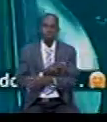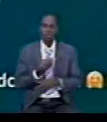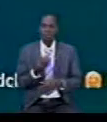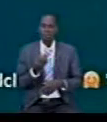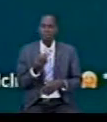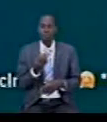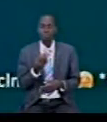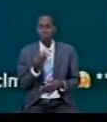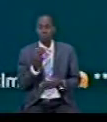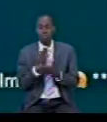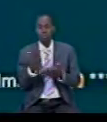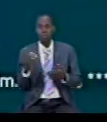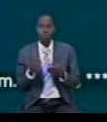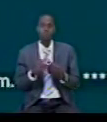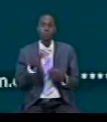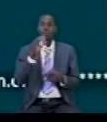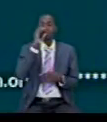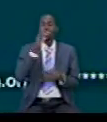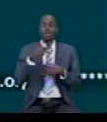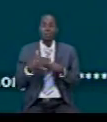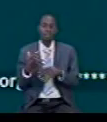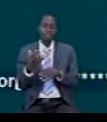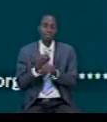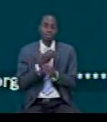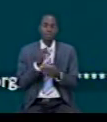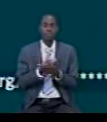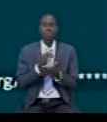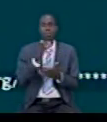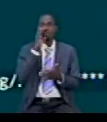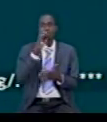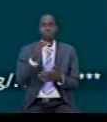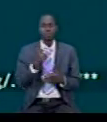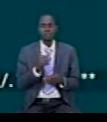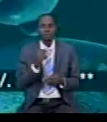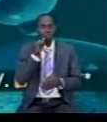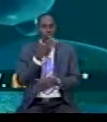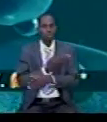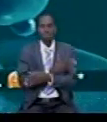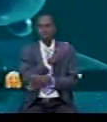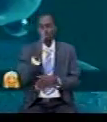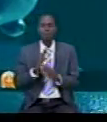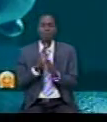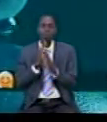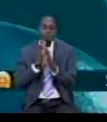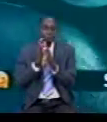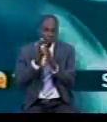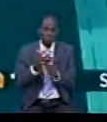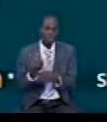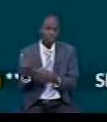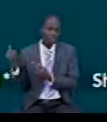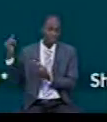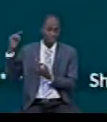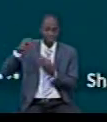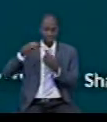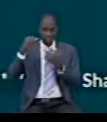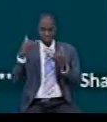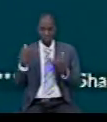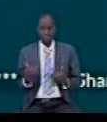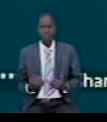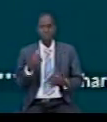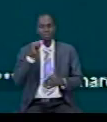a malt drink. And after taking that, she did not vomit. Since then till now, the girl is very